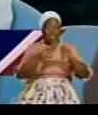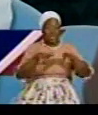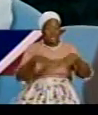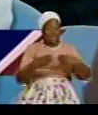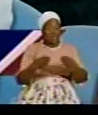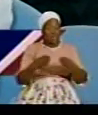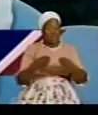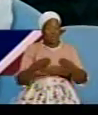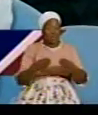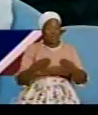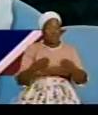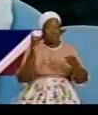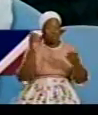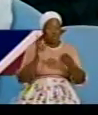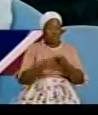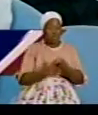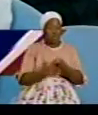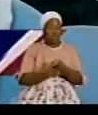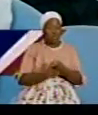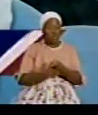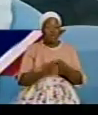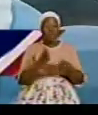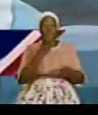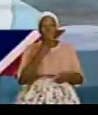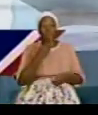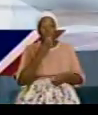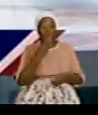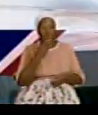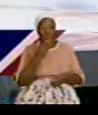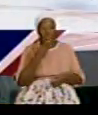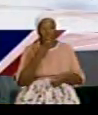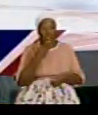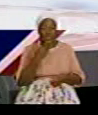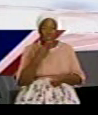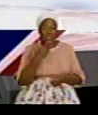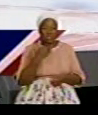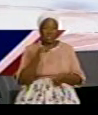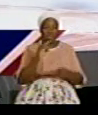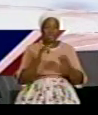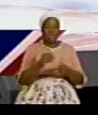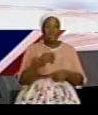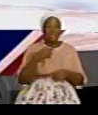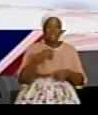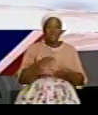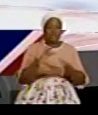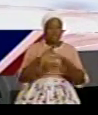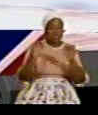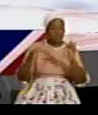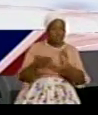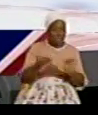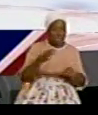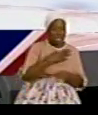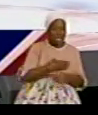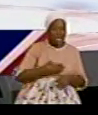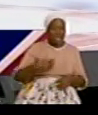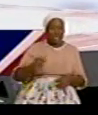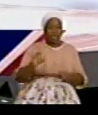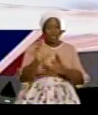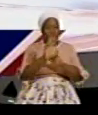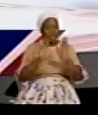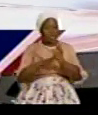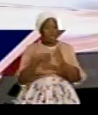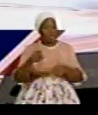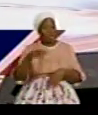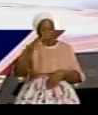to Jewish fables and commandments of men that turn